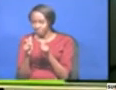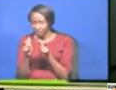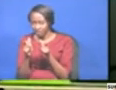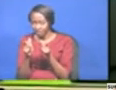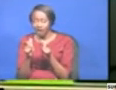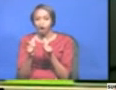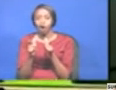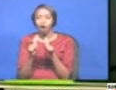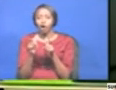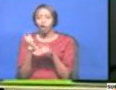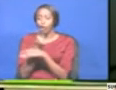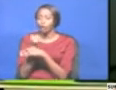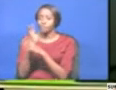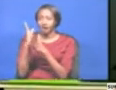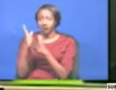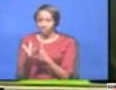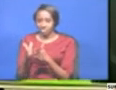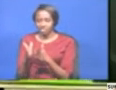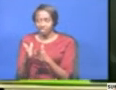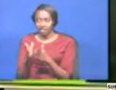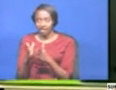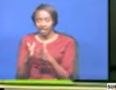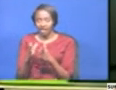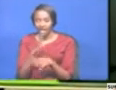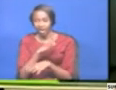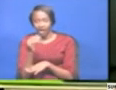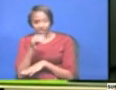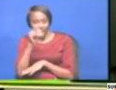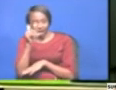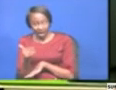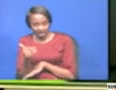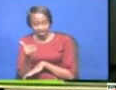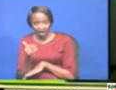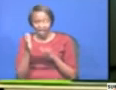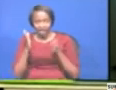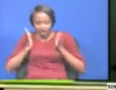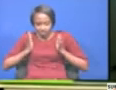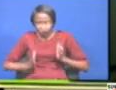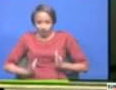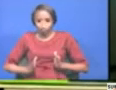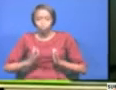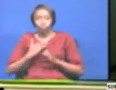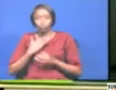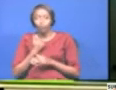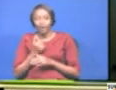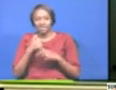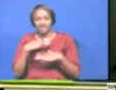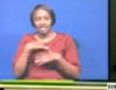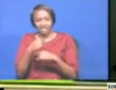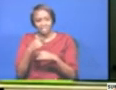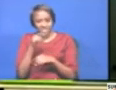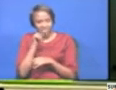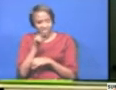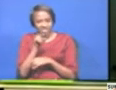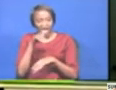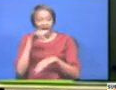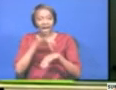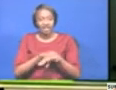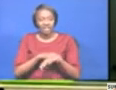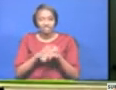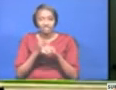observers, and other individuals interested in this process are getting details from the public